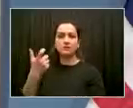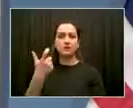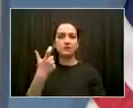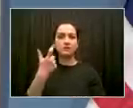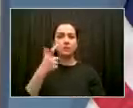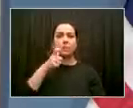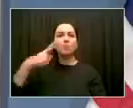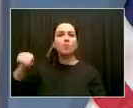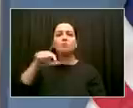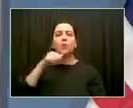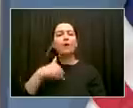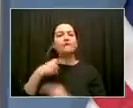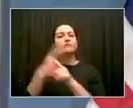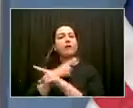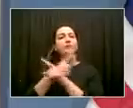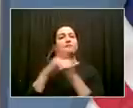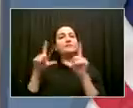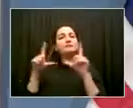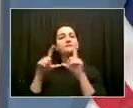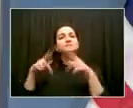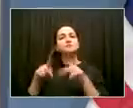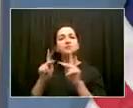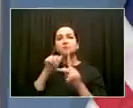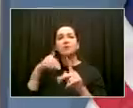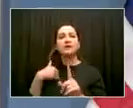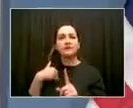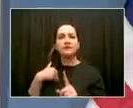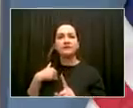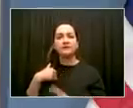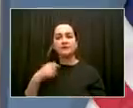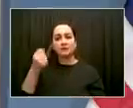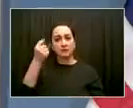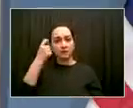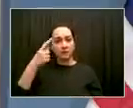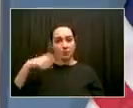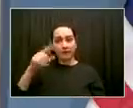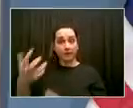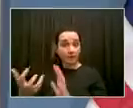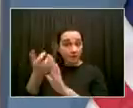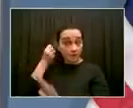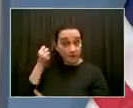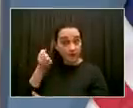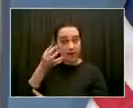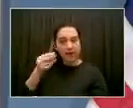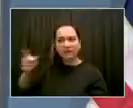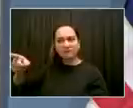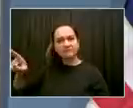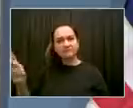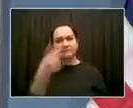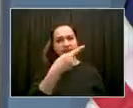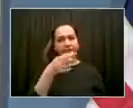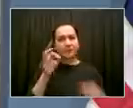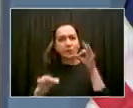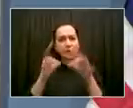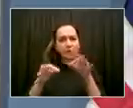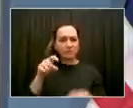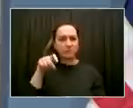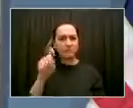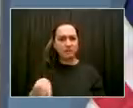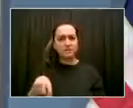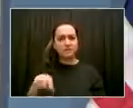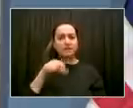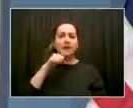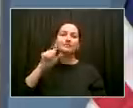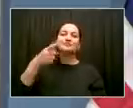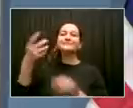court. When you look at transit crime, and transit crime has come up in the news quite a bit lately, we've surged over 500 officers into